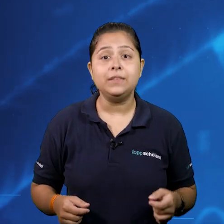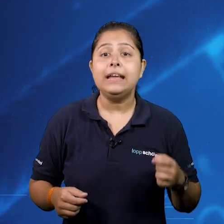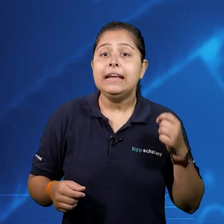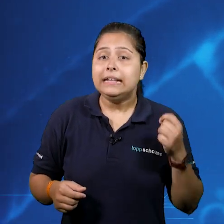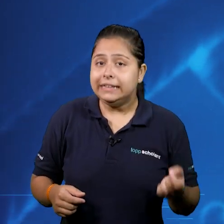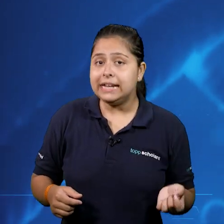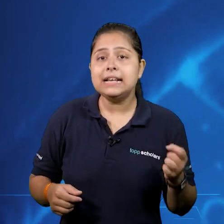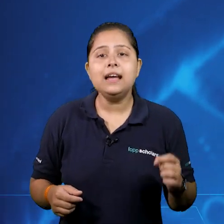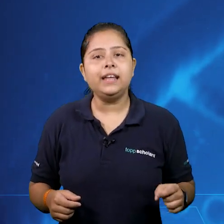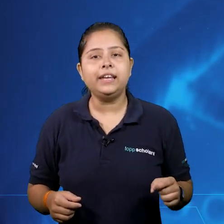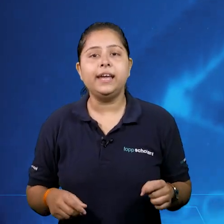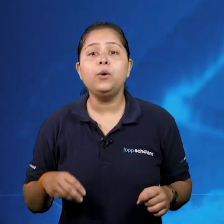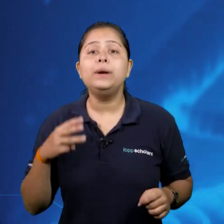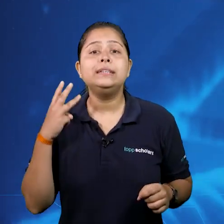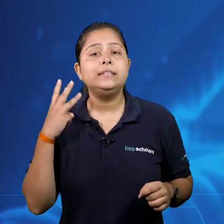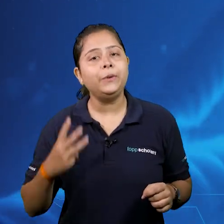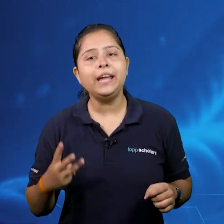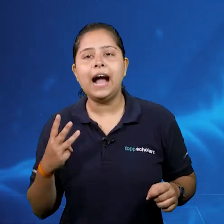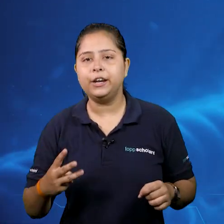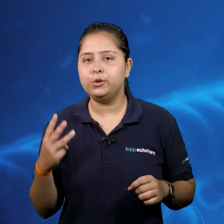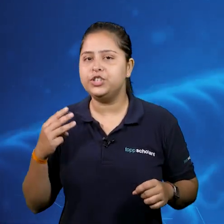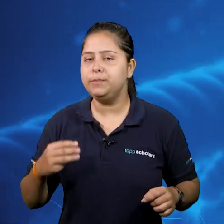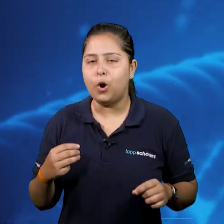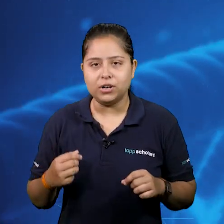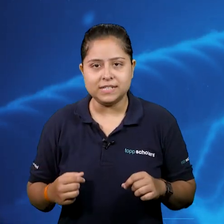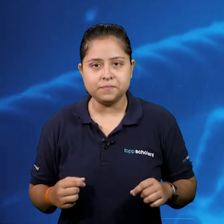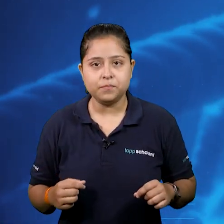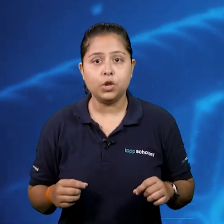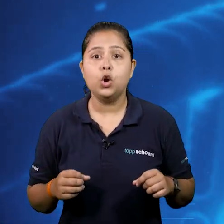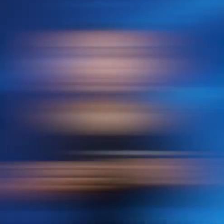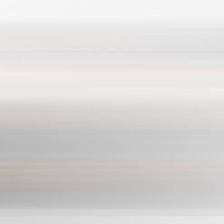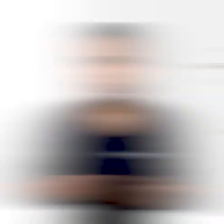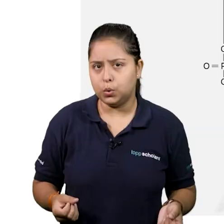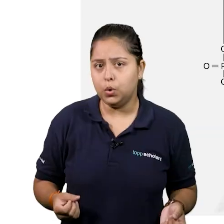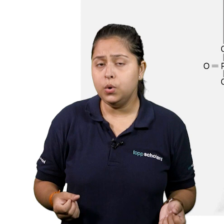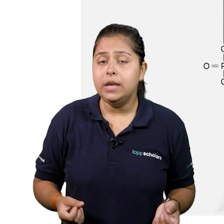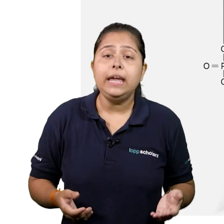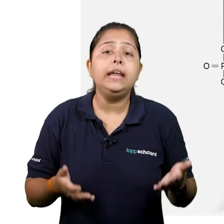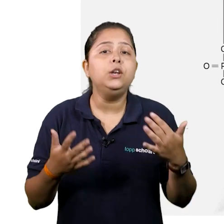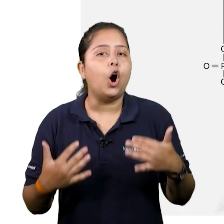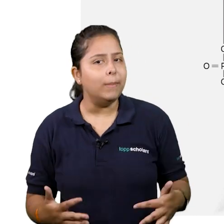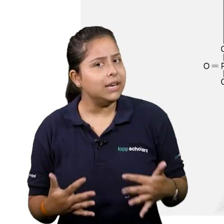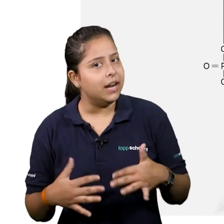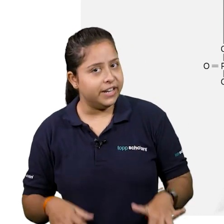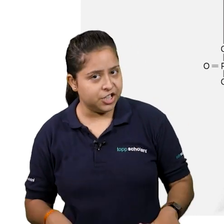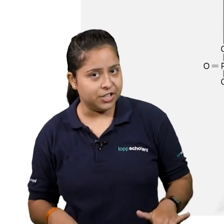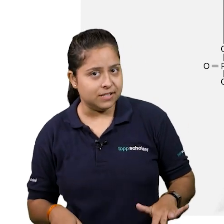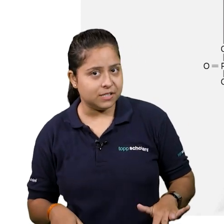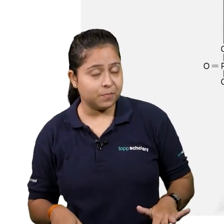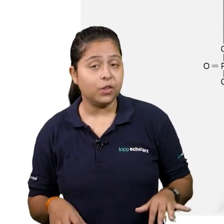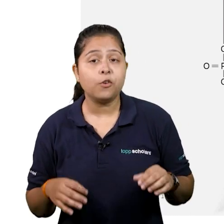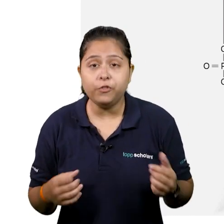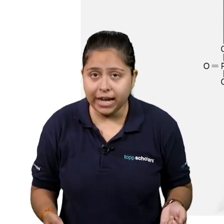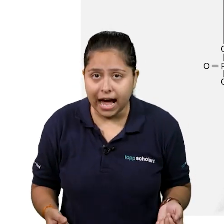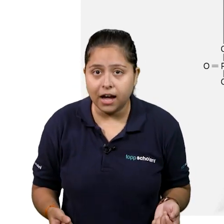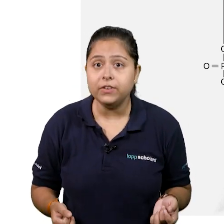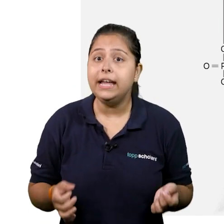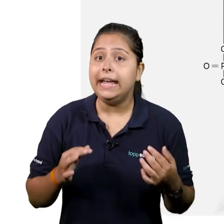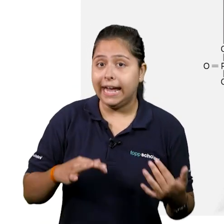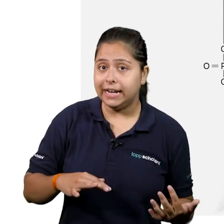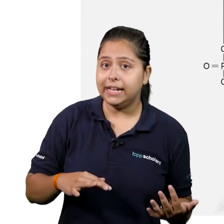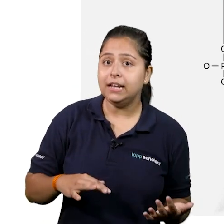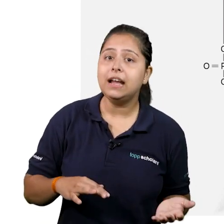cytosine. These are linking with 3 hydrogen bonds. So, in normal conditions, we